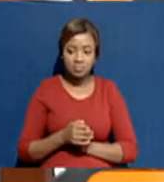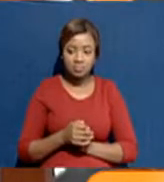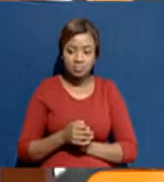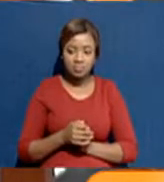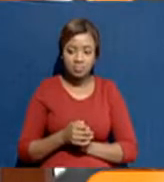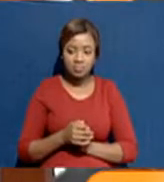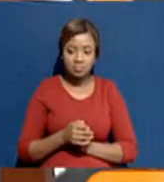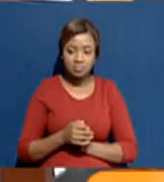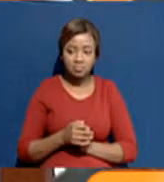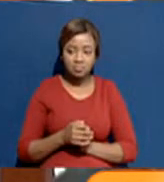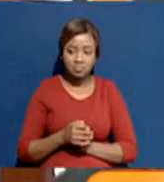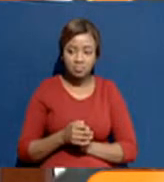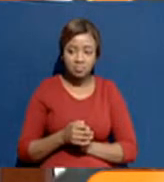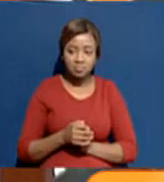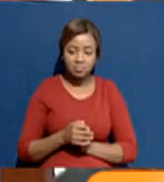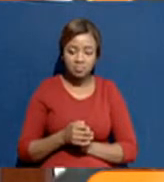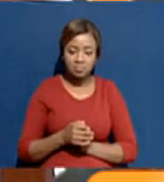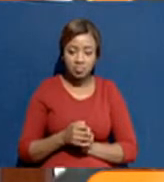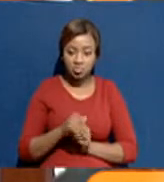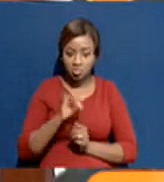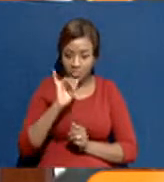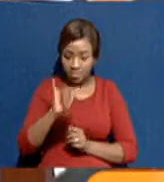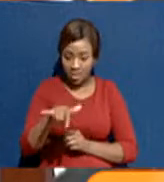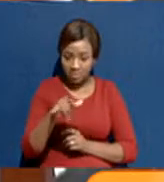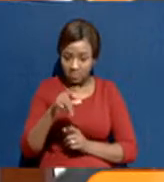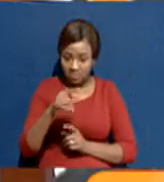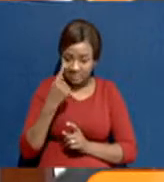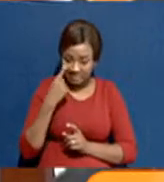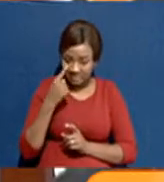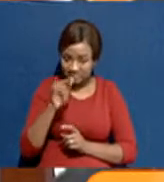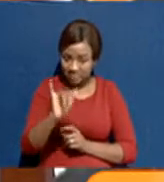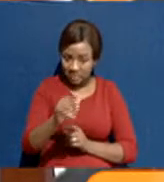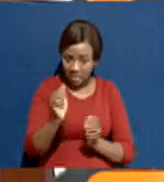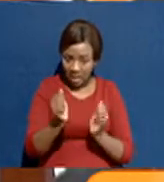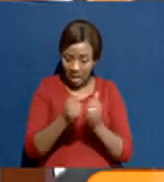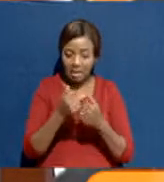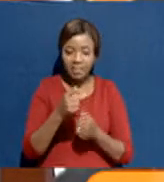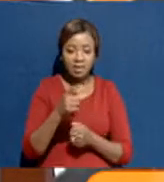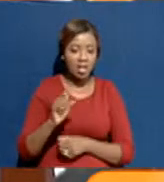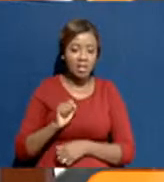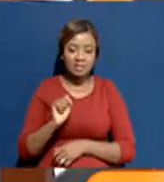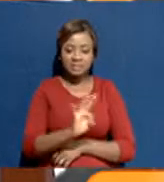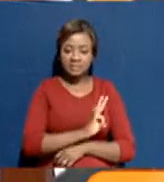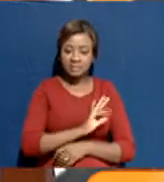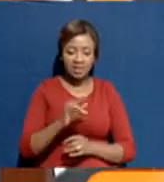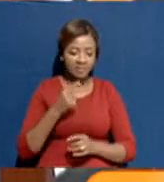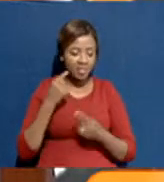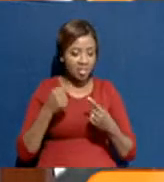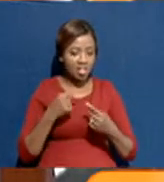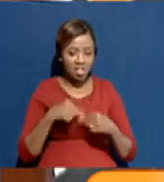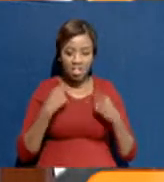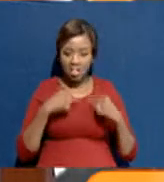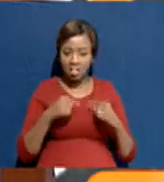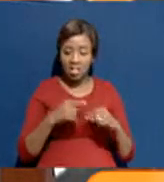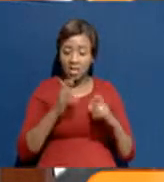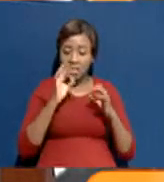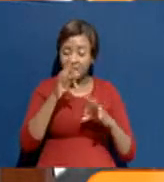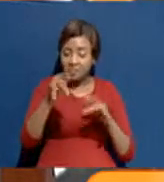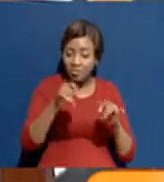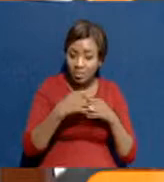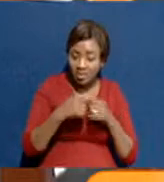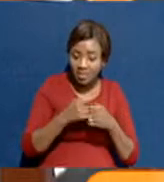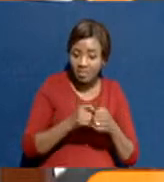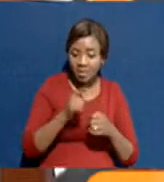big message to the staff and the commissioners also, that, you know, you mess up, this will happen